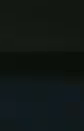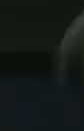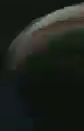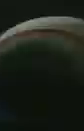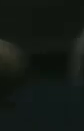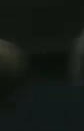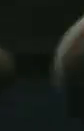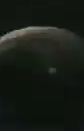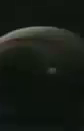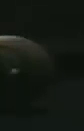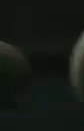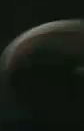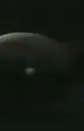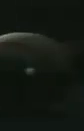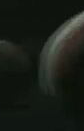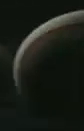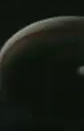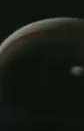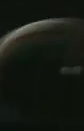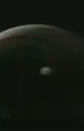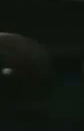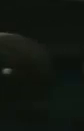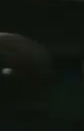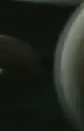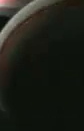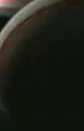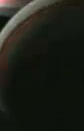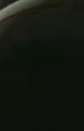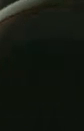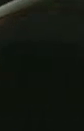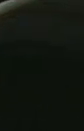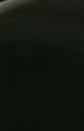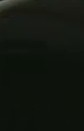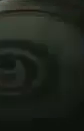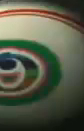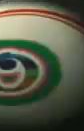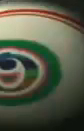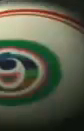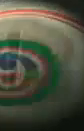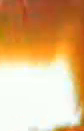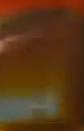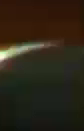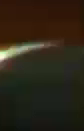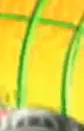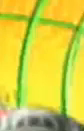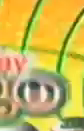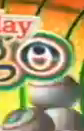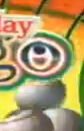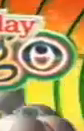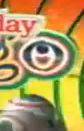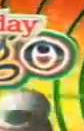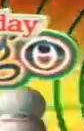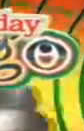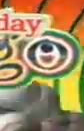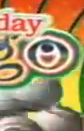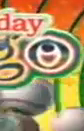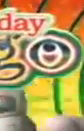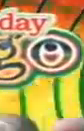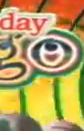What newspaper offers the most exciting game in TNT? Did you say Newsday? Bingo! That's right. It's the